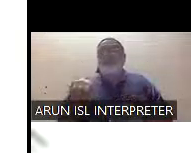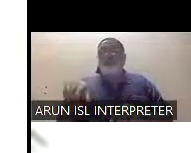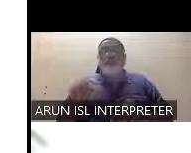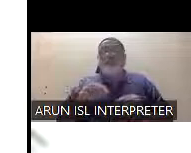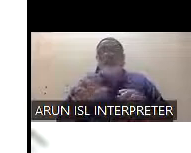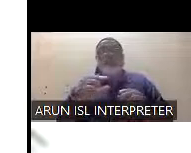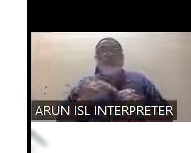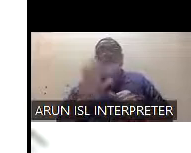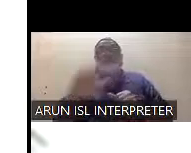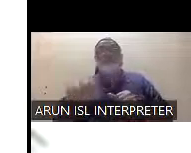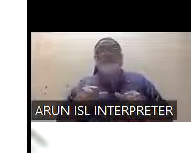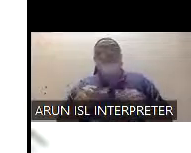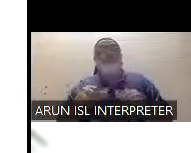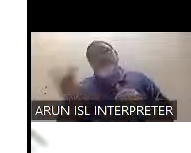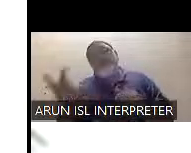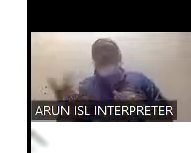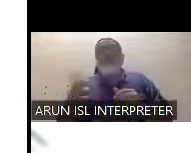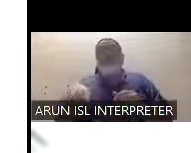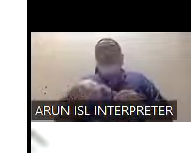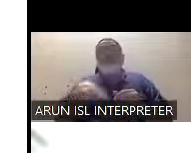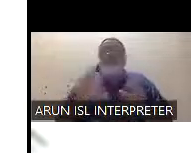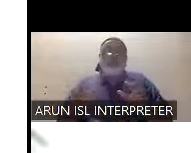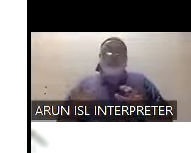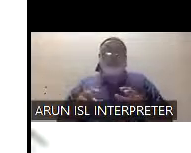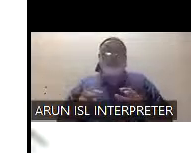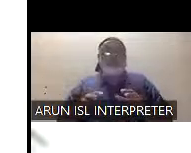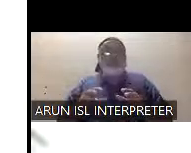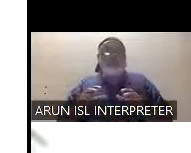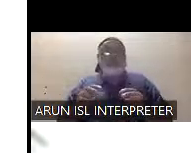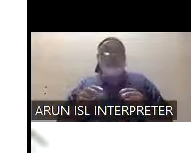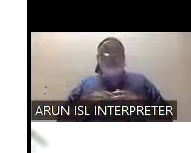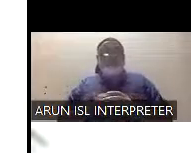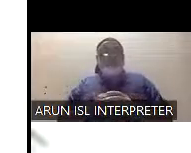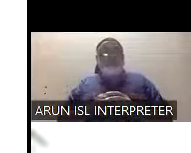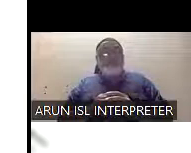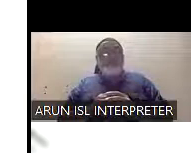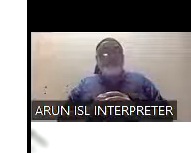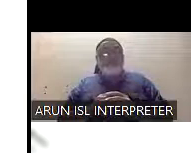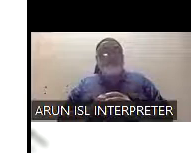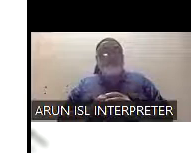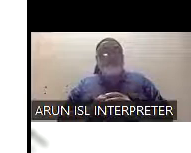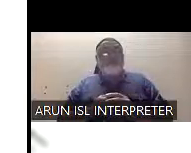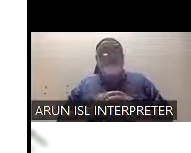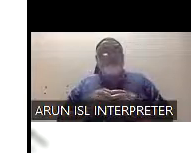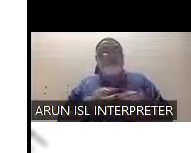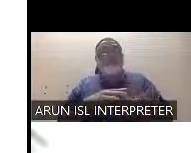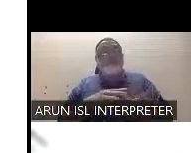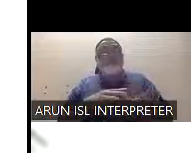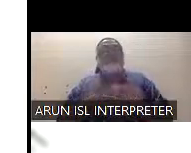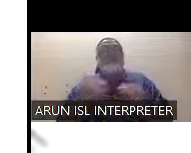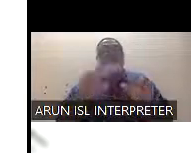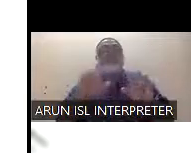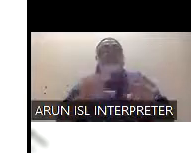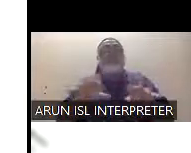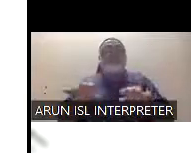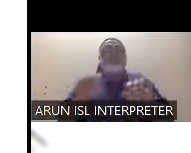alternative mouse nowadays, it's easier for somebody with a hand mobility issue to navigate it with a keyboard.